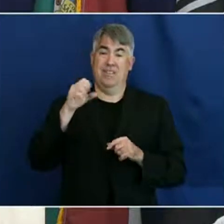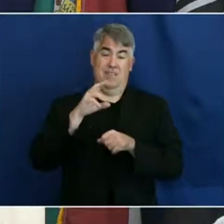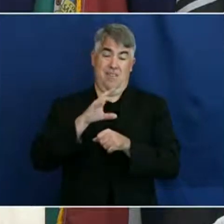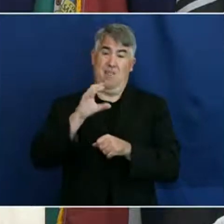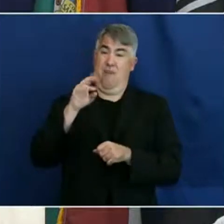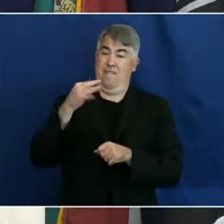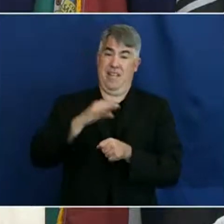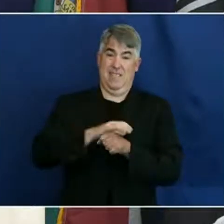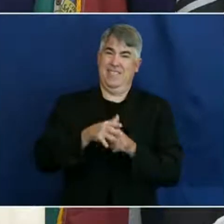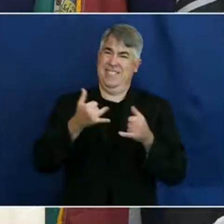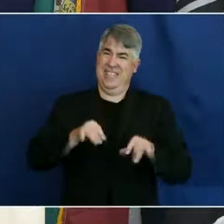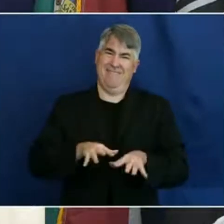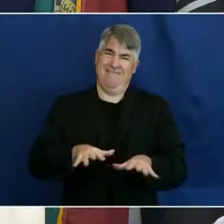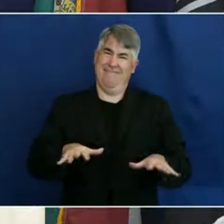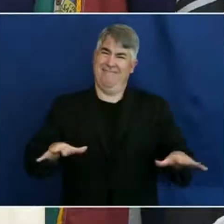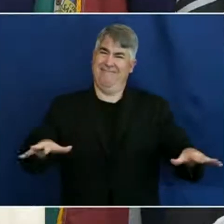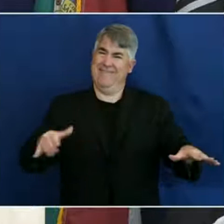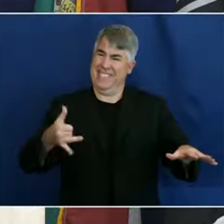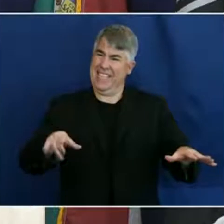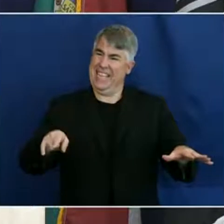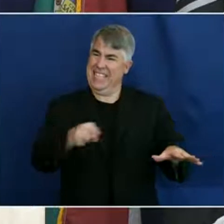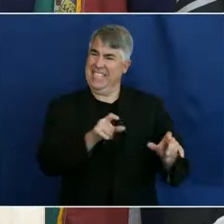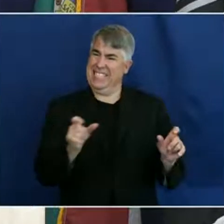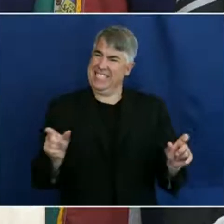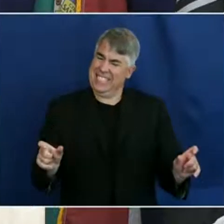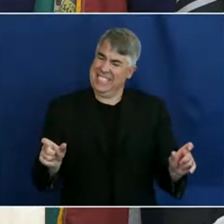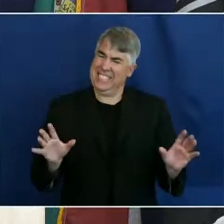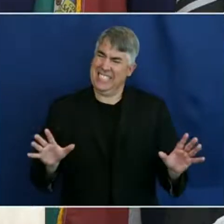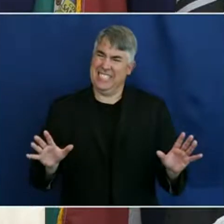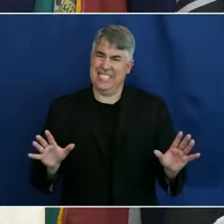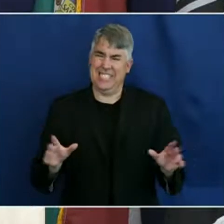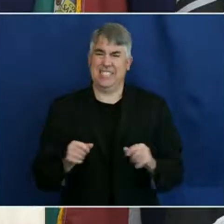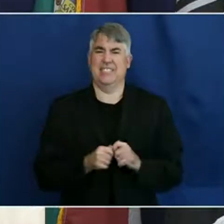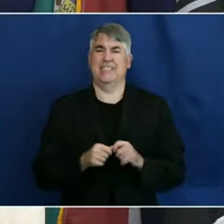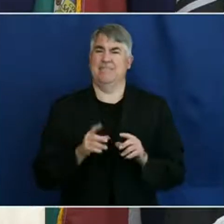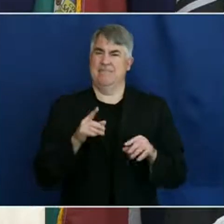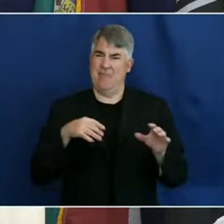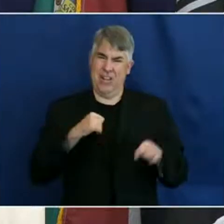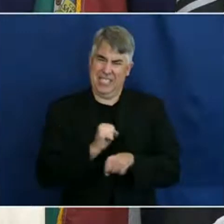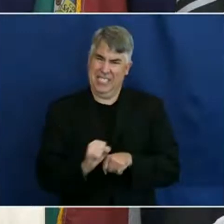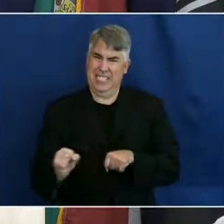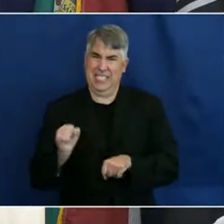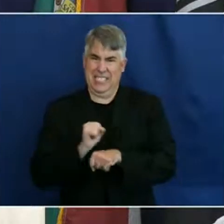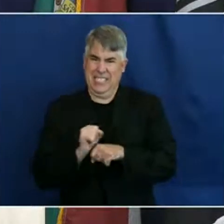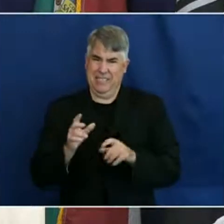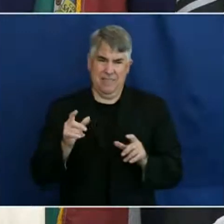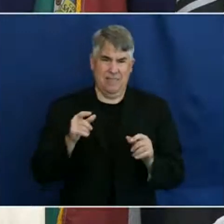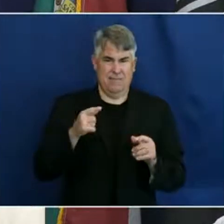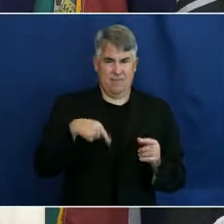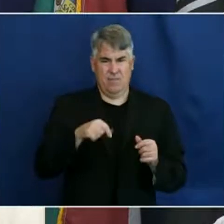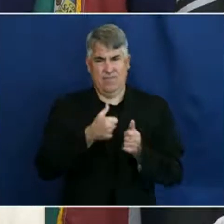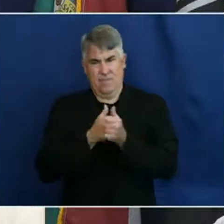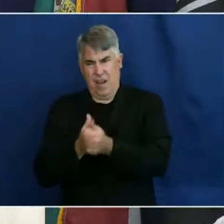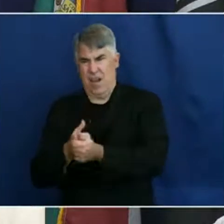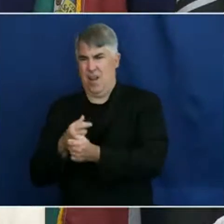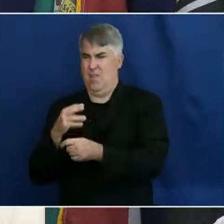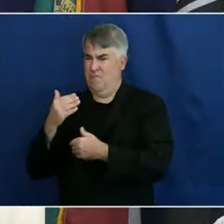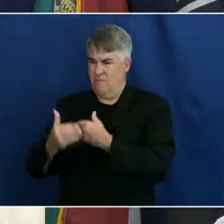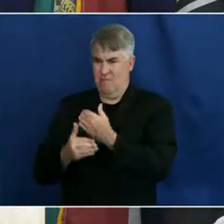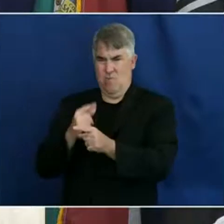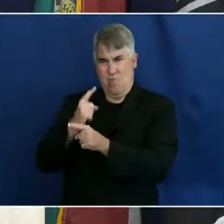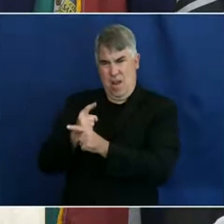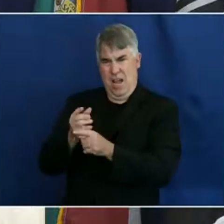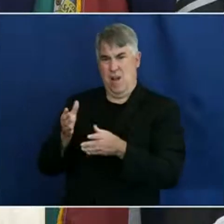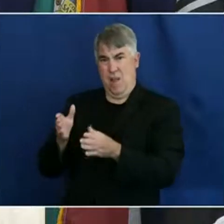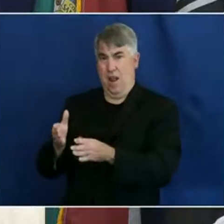in our community. And so we want to encourage San Diegans, please, even though we're headed in the right direction, we're headed in the right